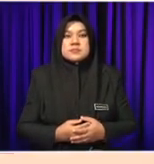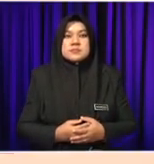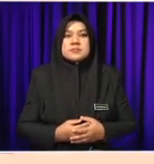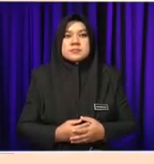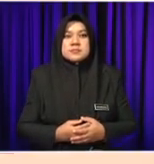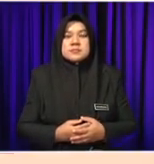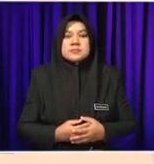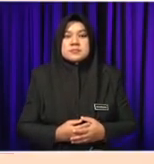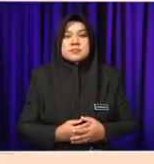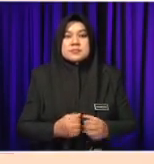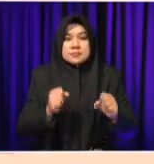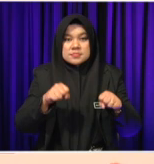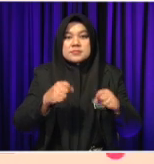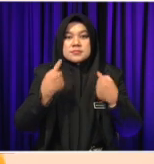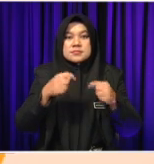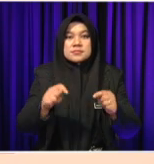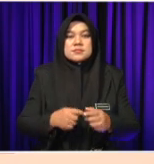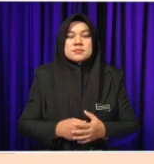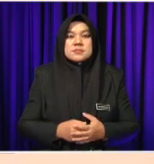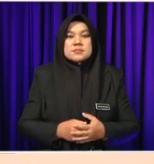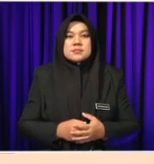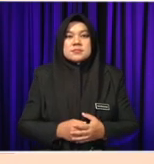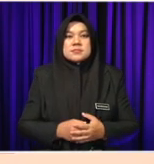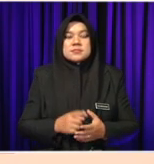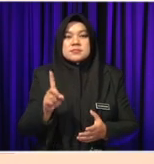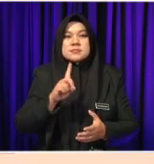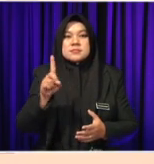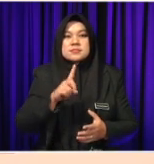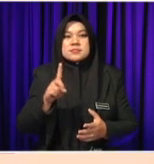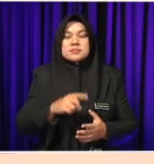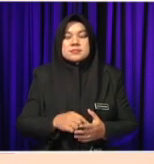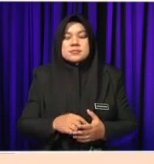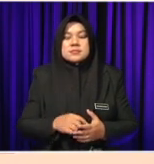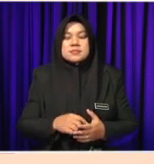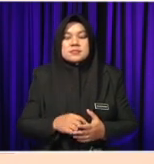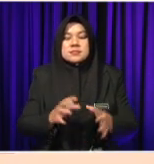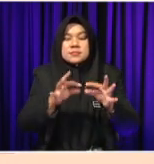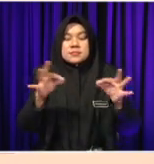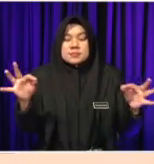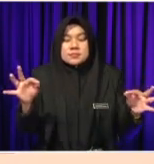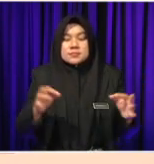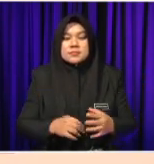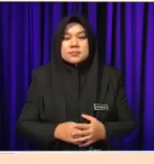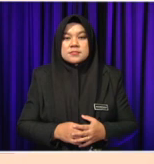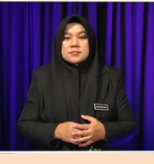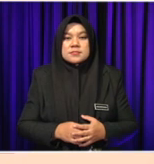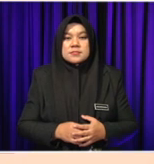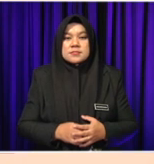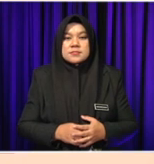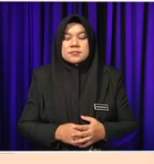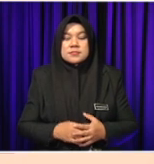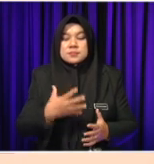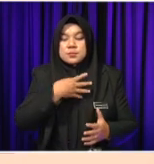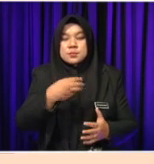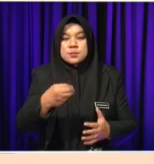Madam, can I give it a try? Yes, Faris. Now, which line? And what are the words that made you choose that as your white